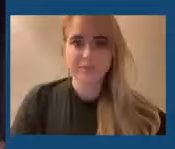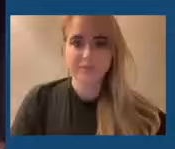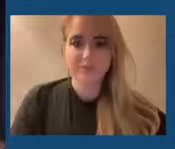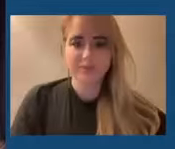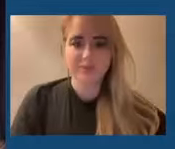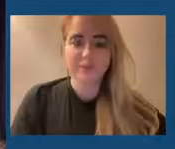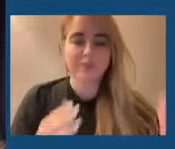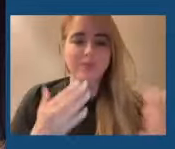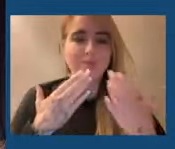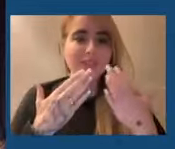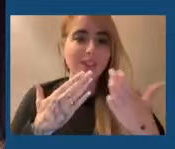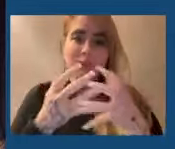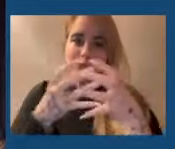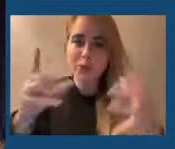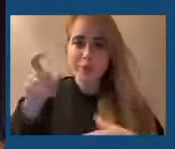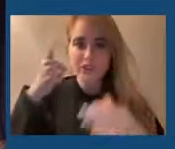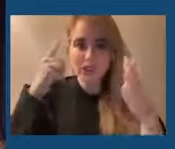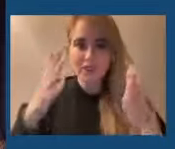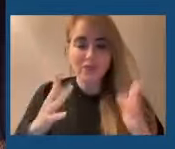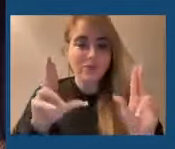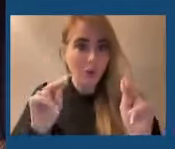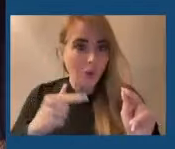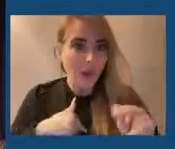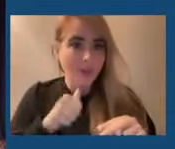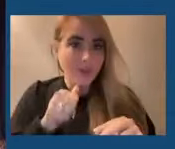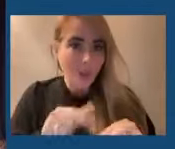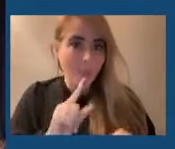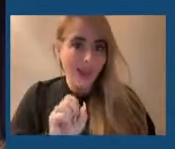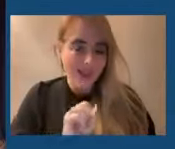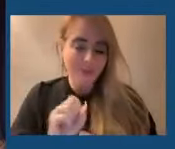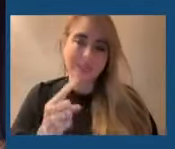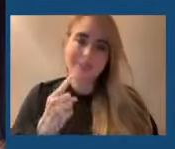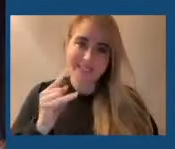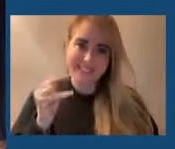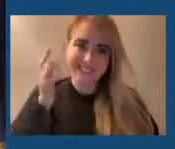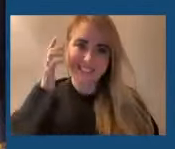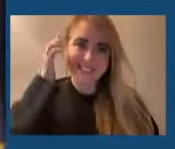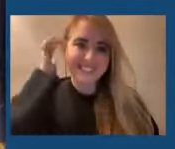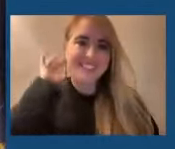Thank you so much, Governor. No, I don't actually miss it,